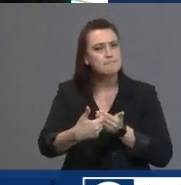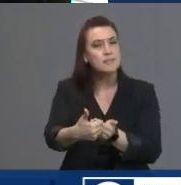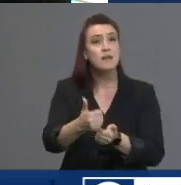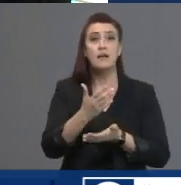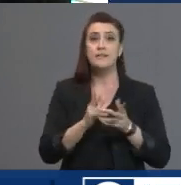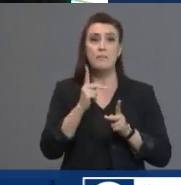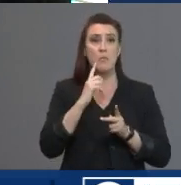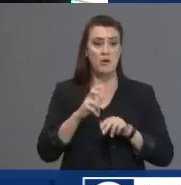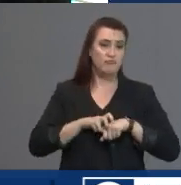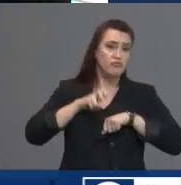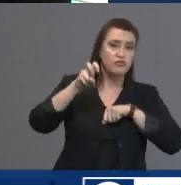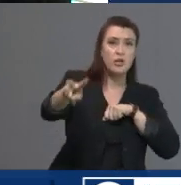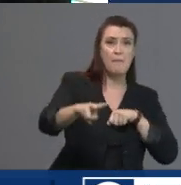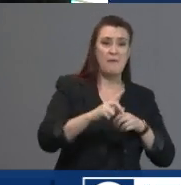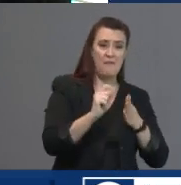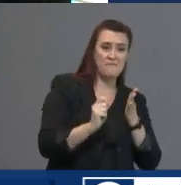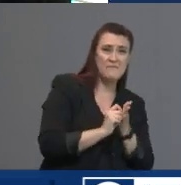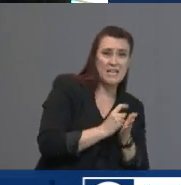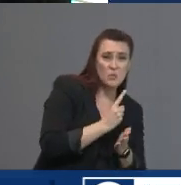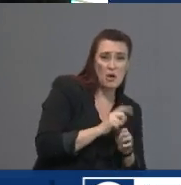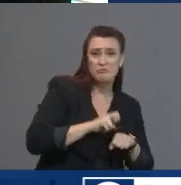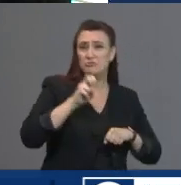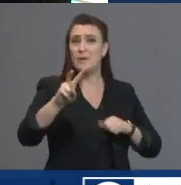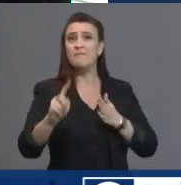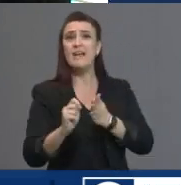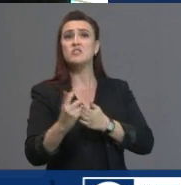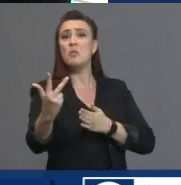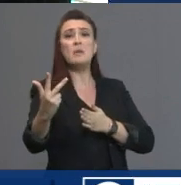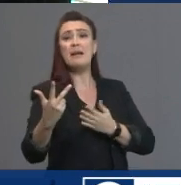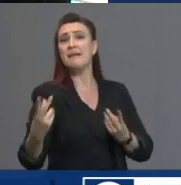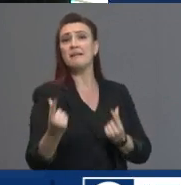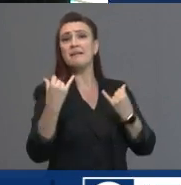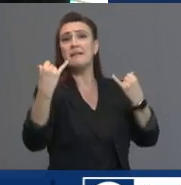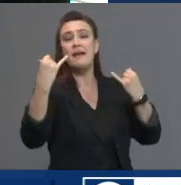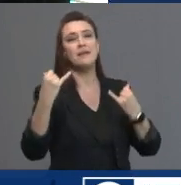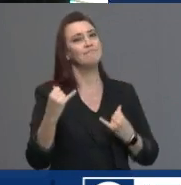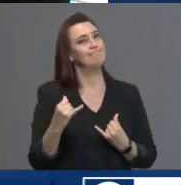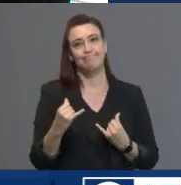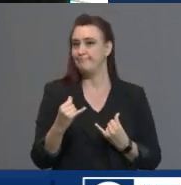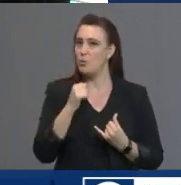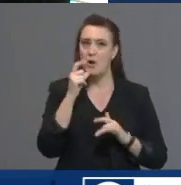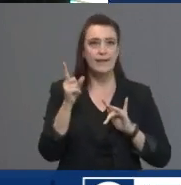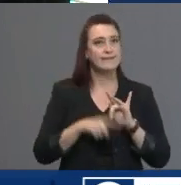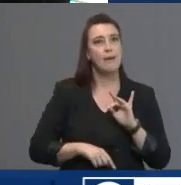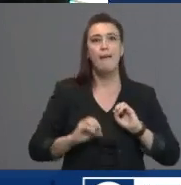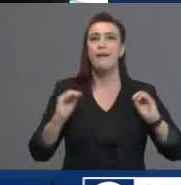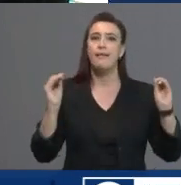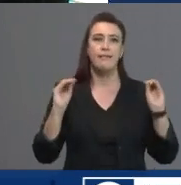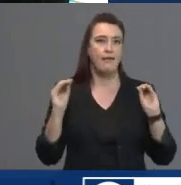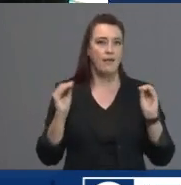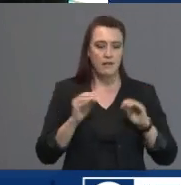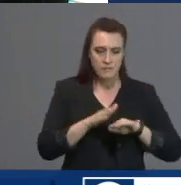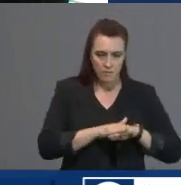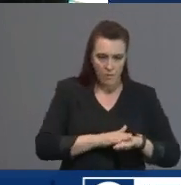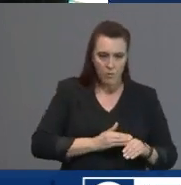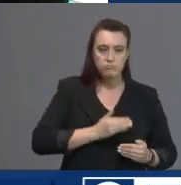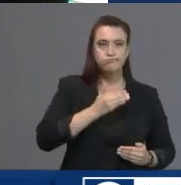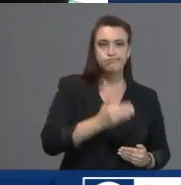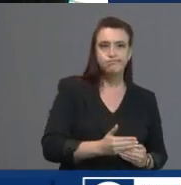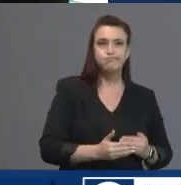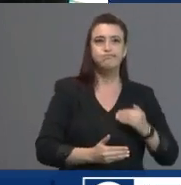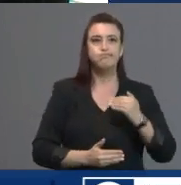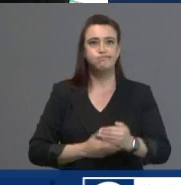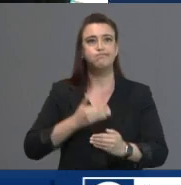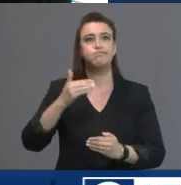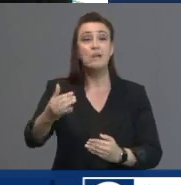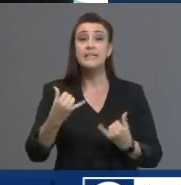that want to go from phase 1 to phase 3 immediately. We're not going to skip a phase. We are